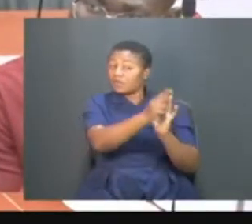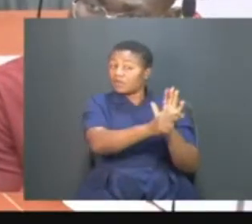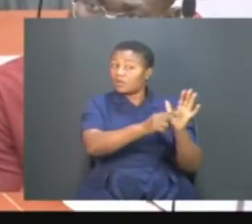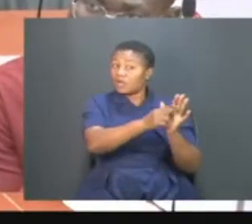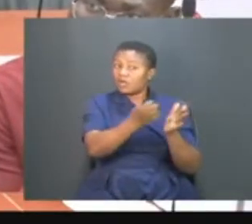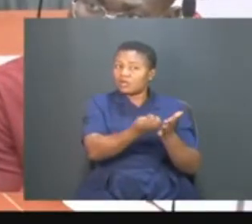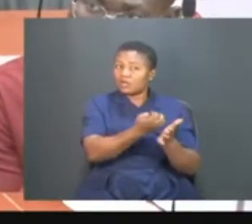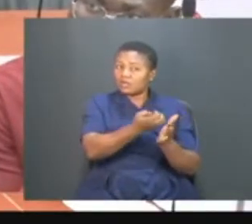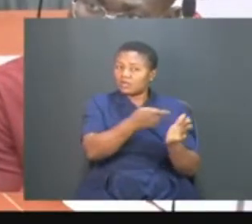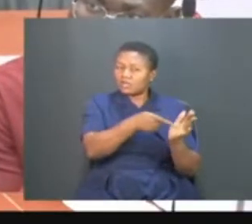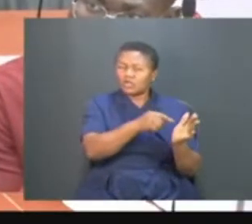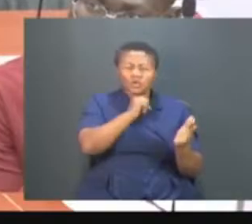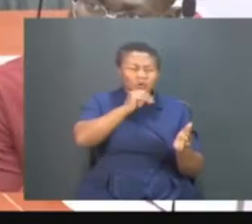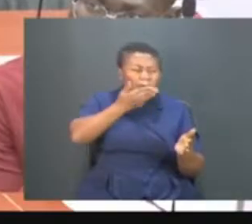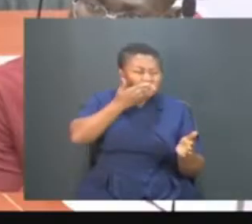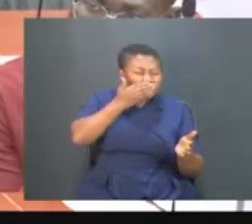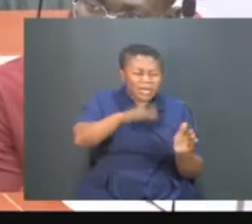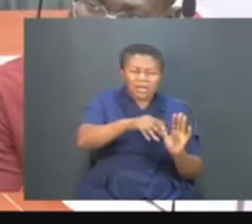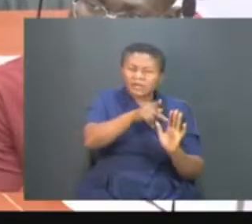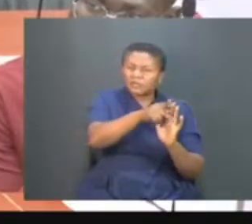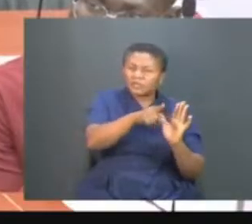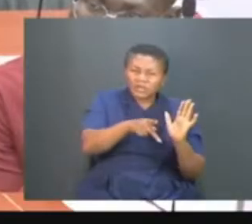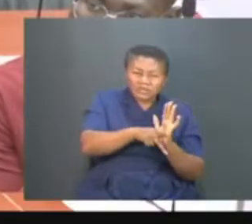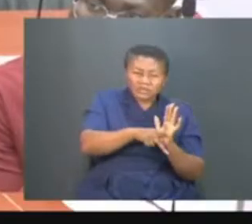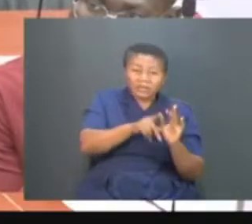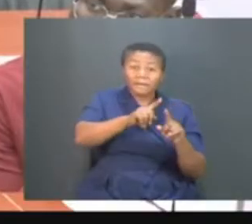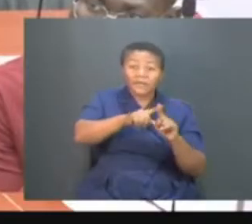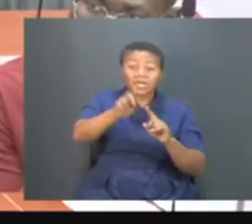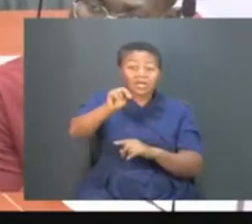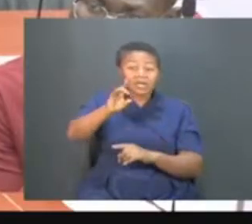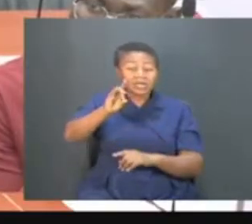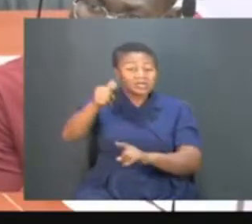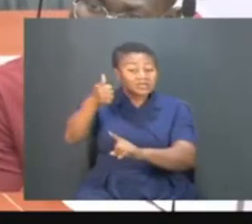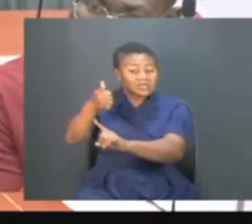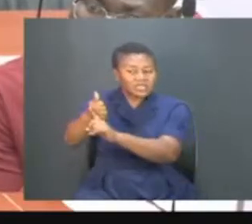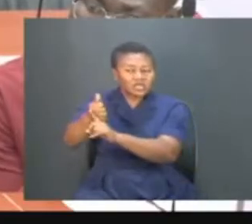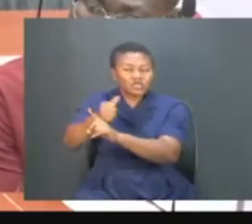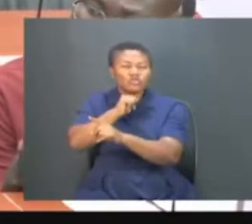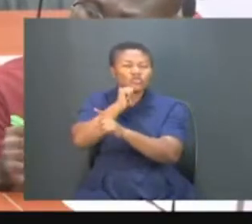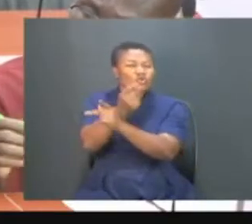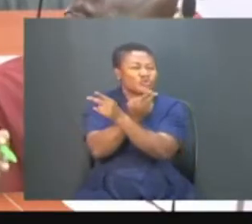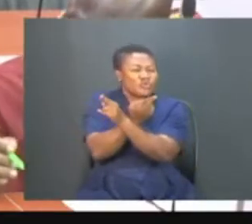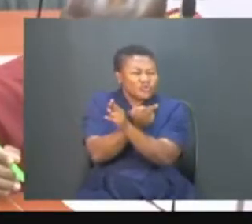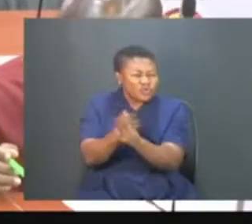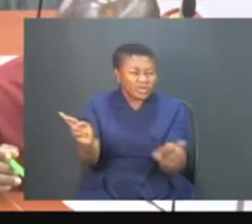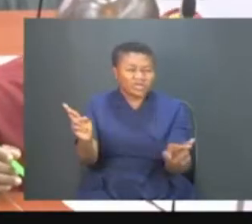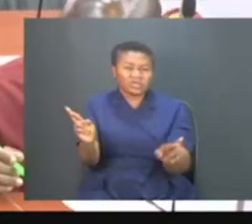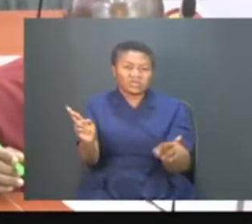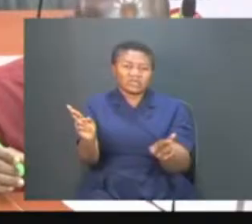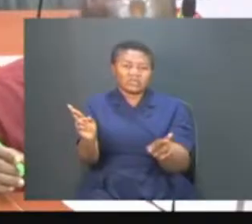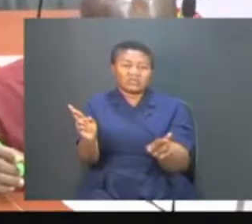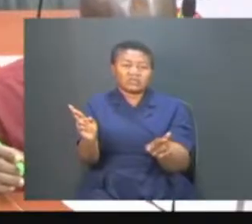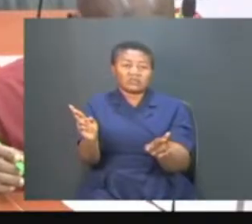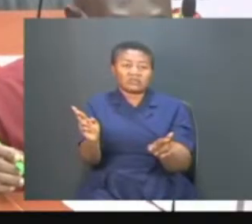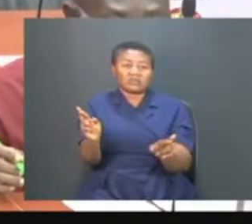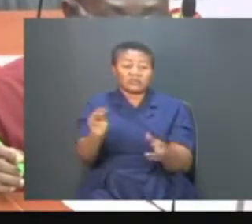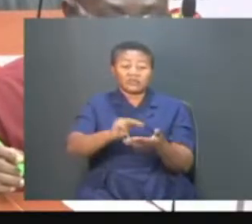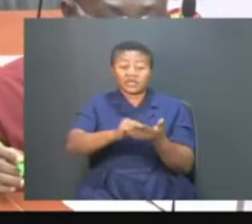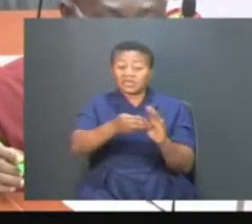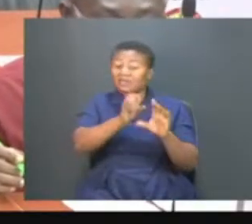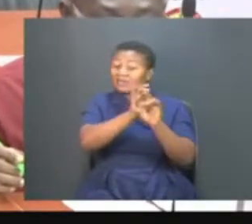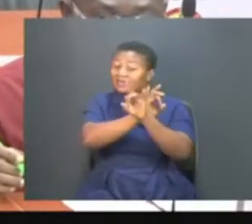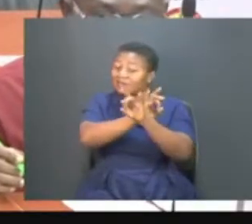it's not a bad policy, they are not prepared. It has nothing good to offer us. There's nothing in it. It is empty.